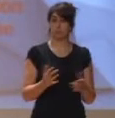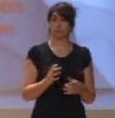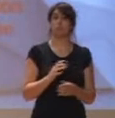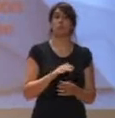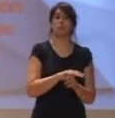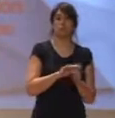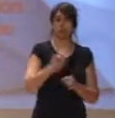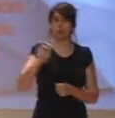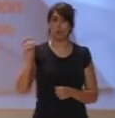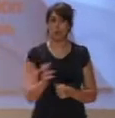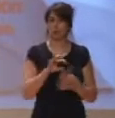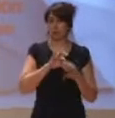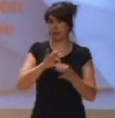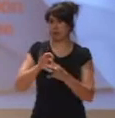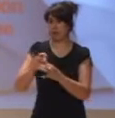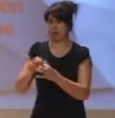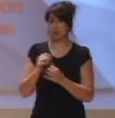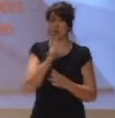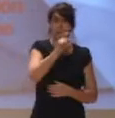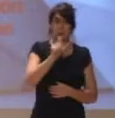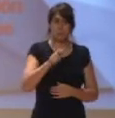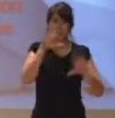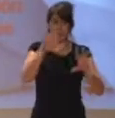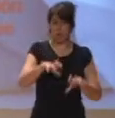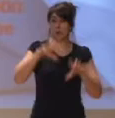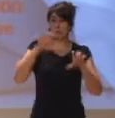to do with learning